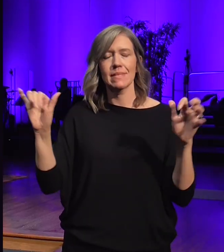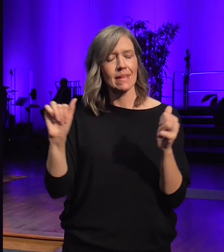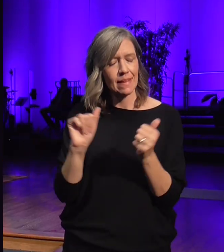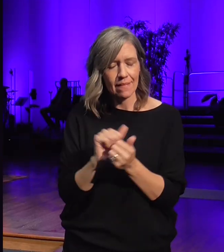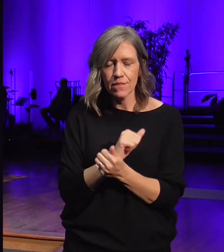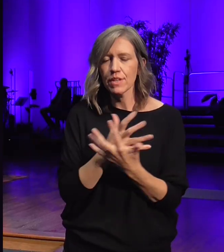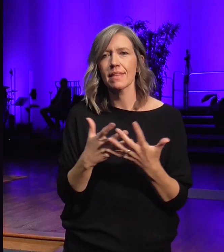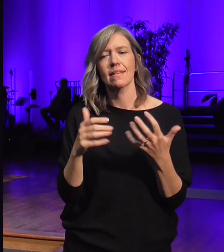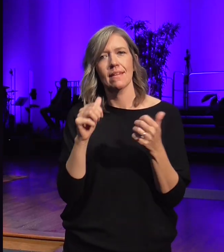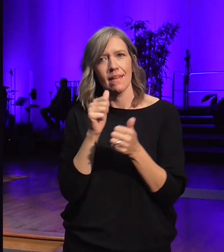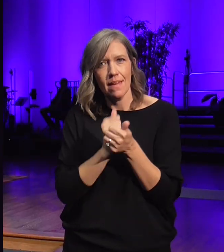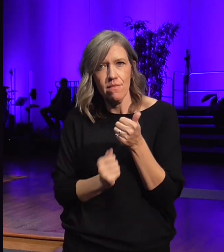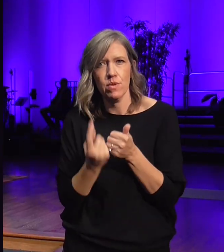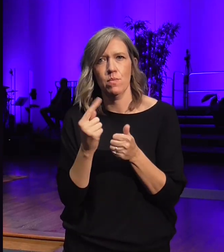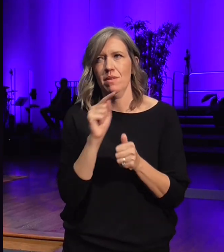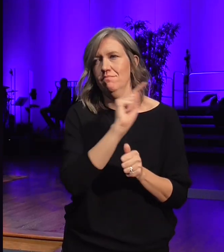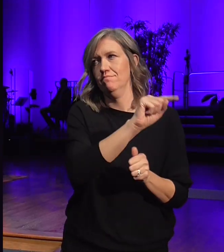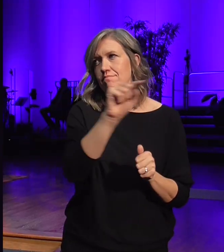and everyone.